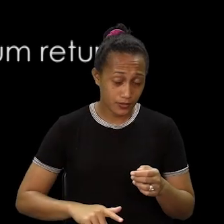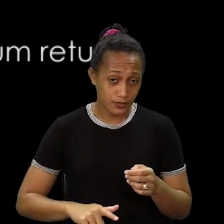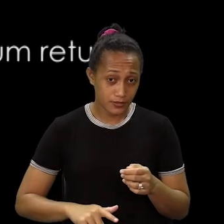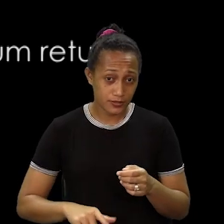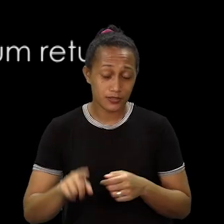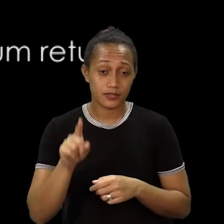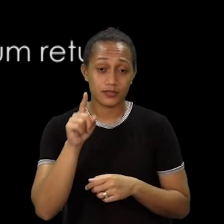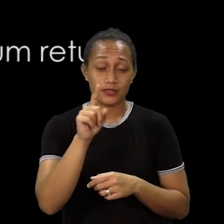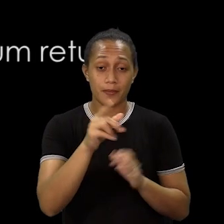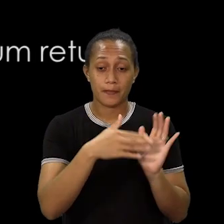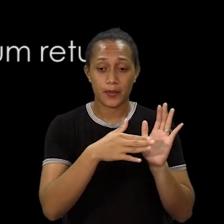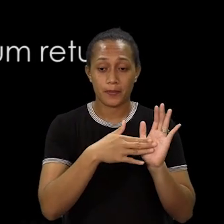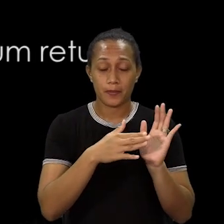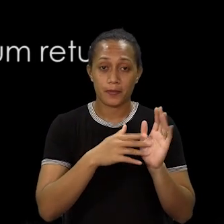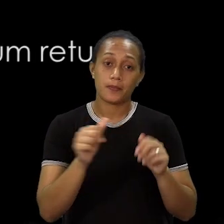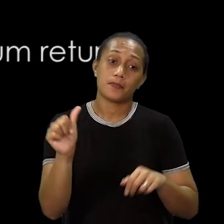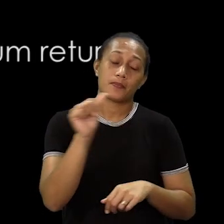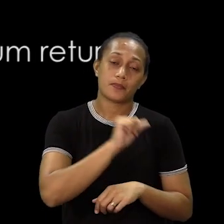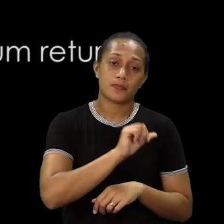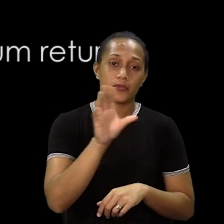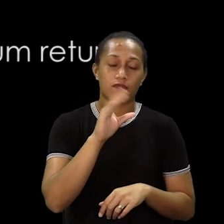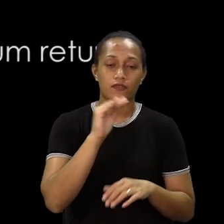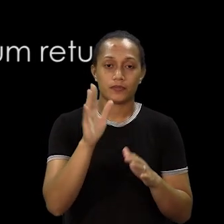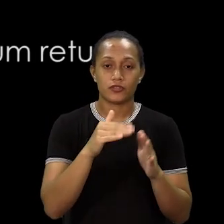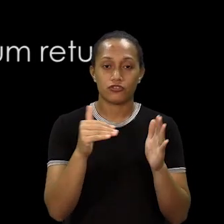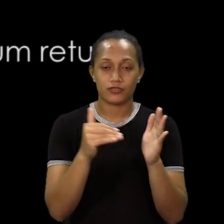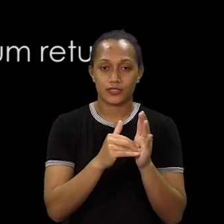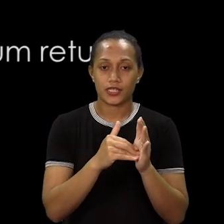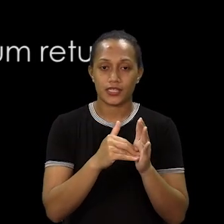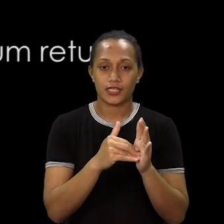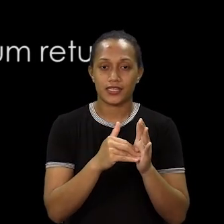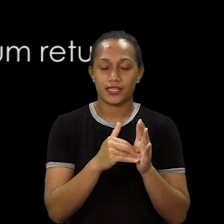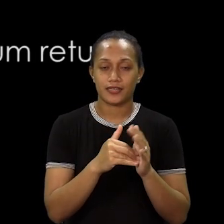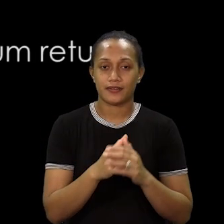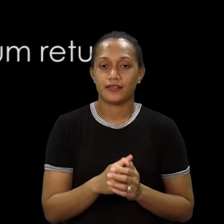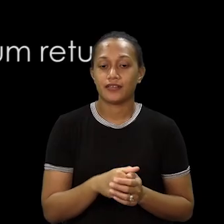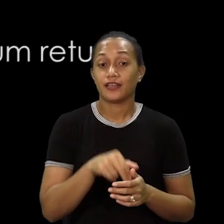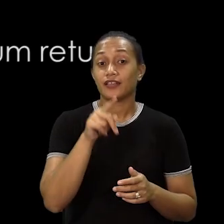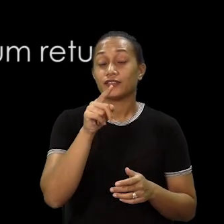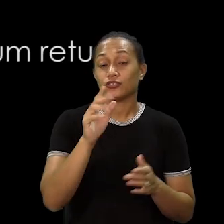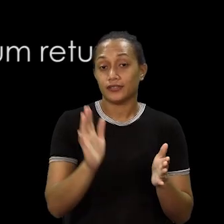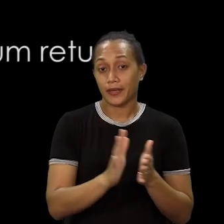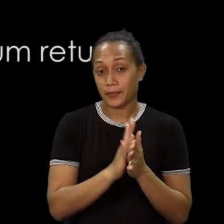is happy because Mom returns from New Zealand.